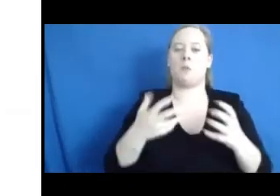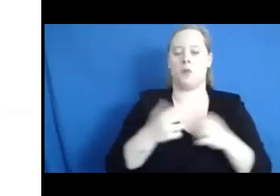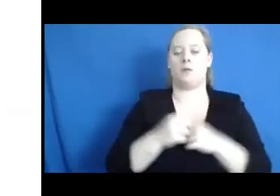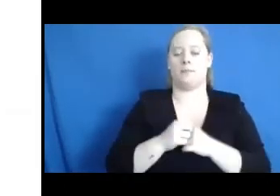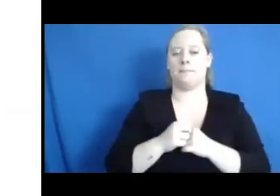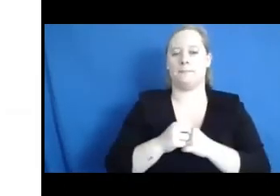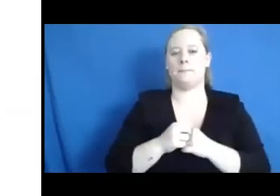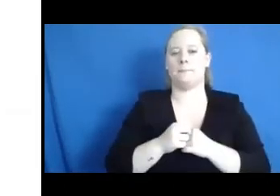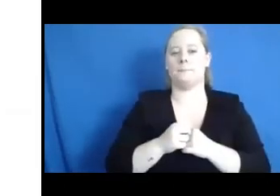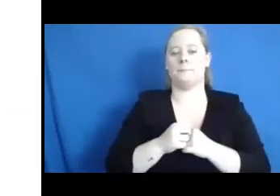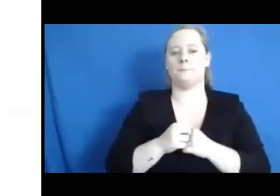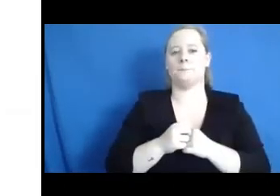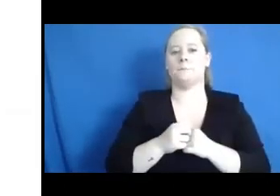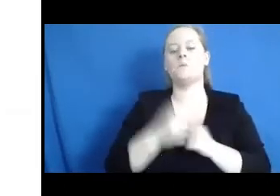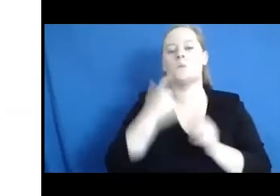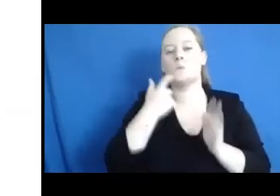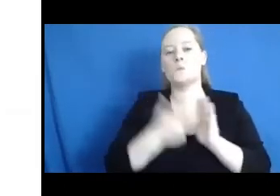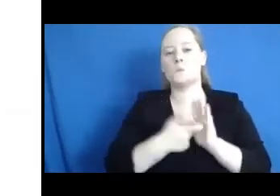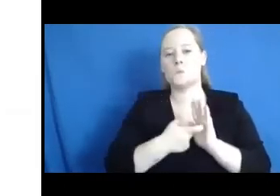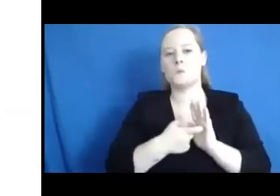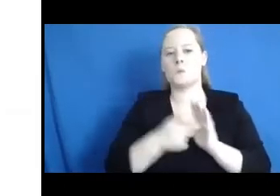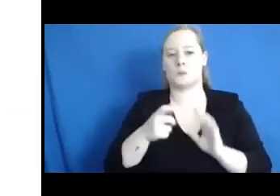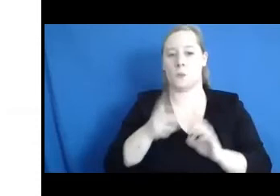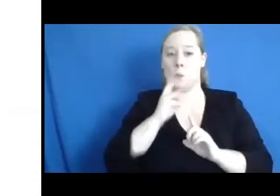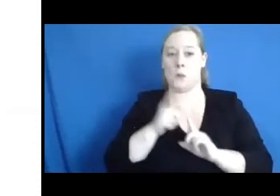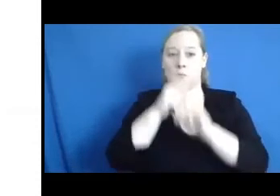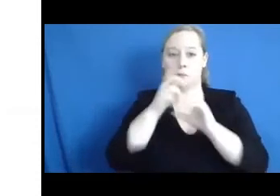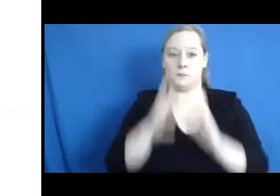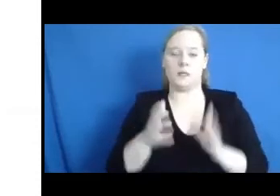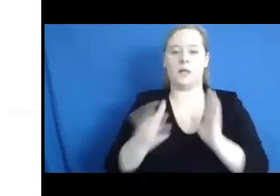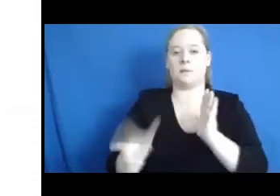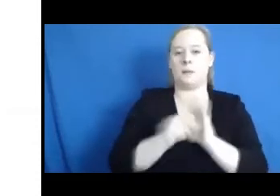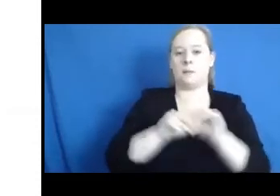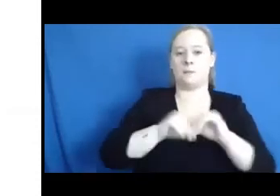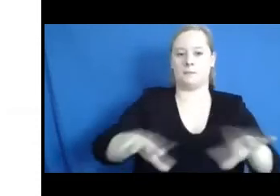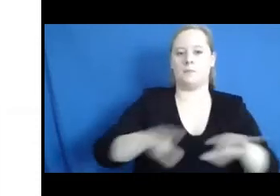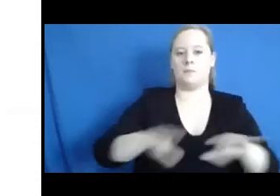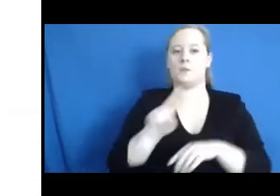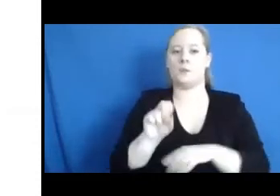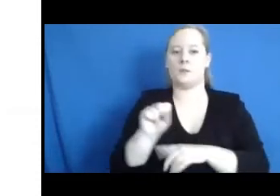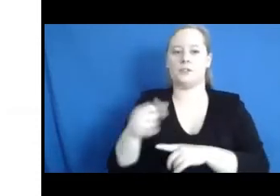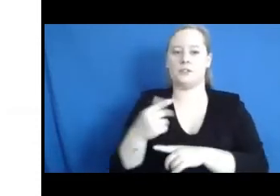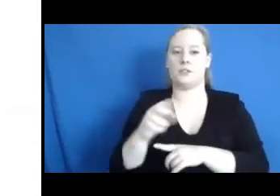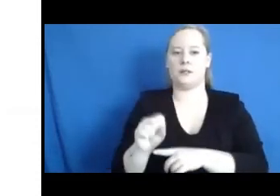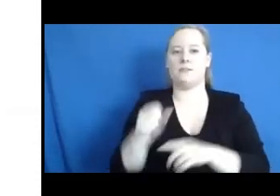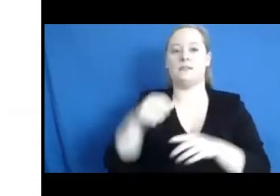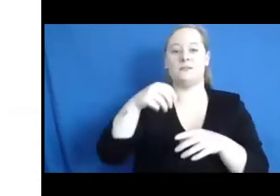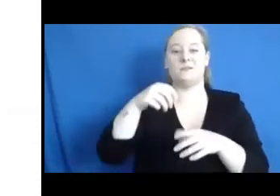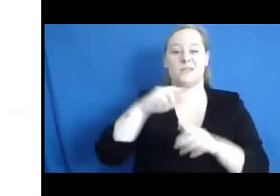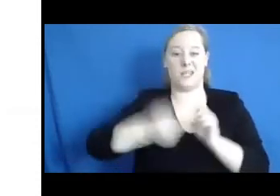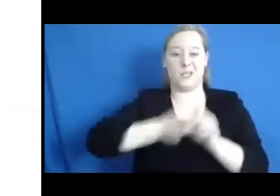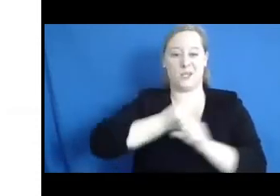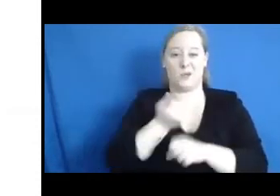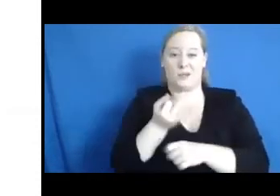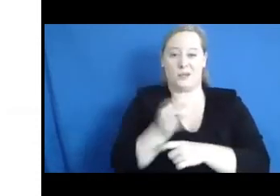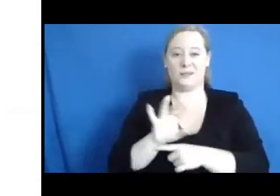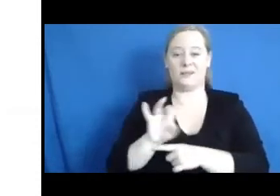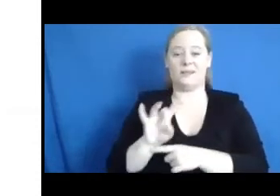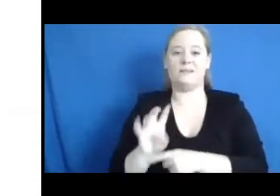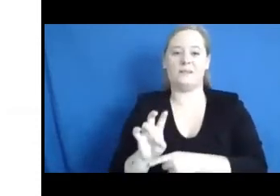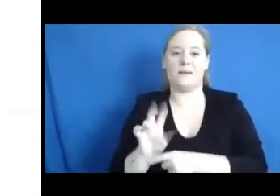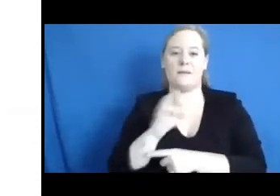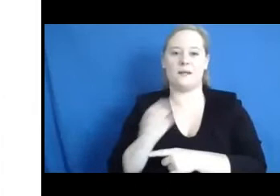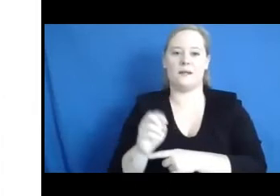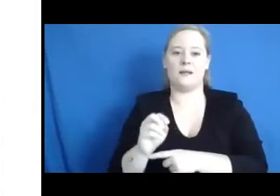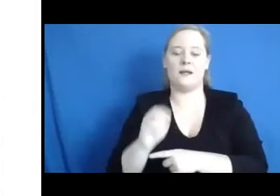So notably, a hydrogeologic characterization was published by the USGS in 1987, and we began regular